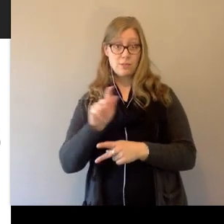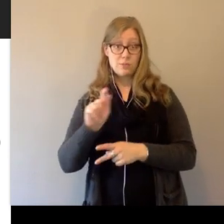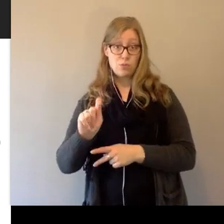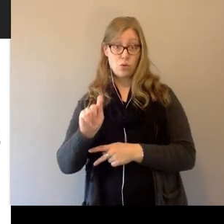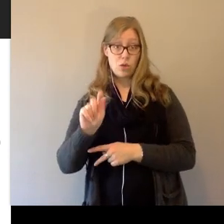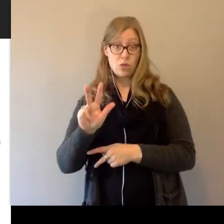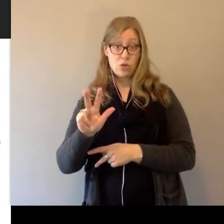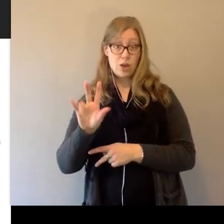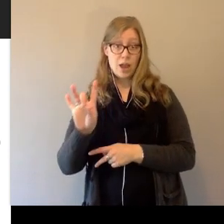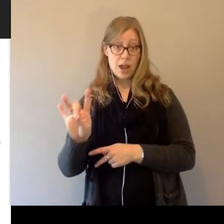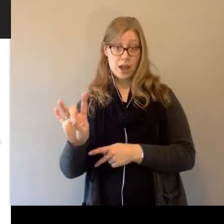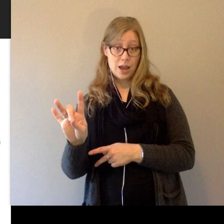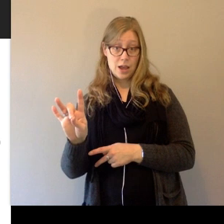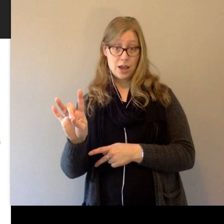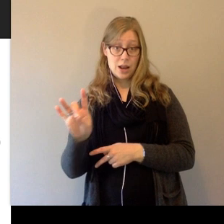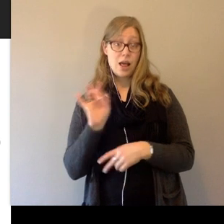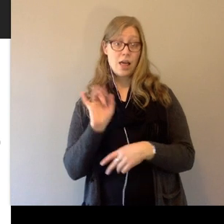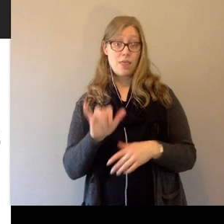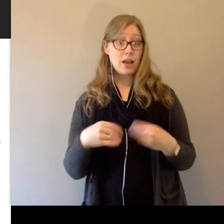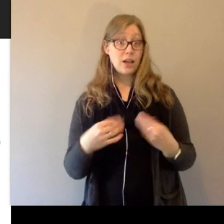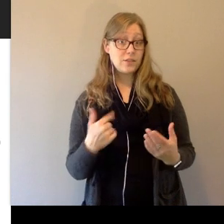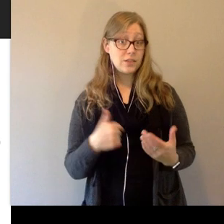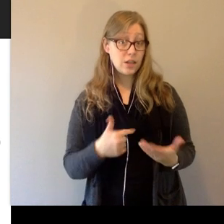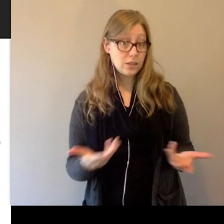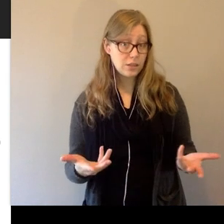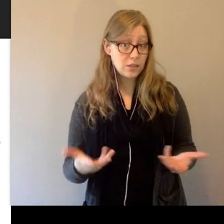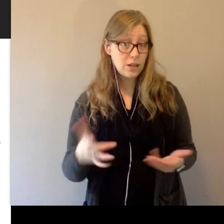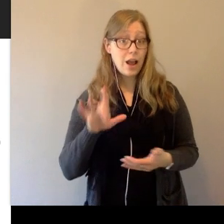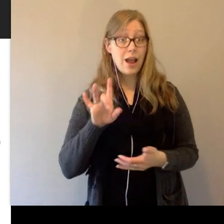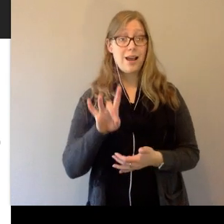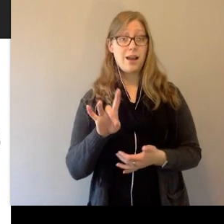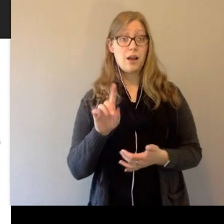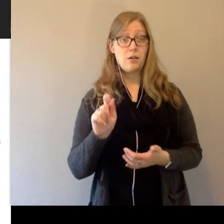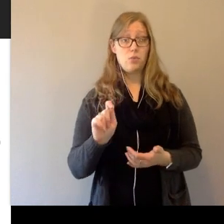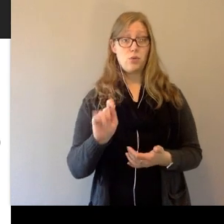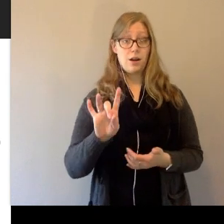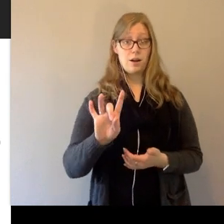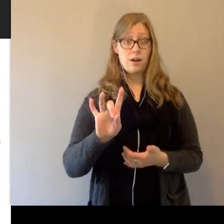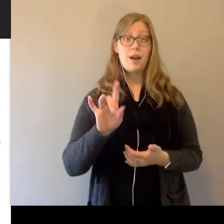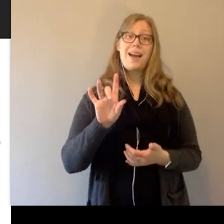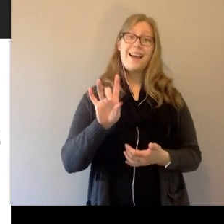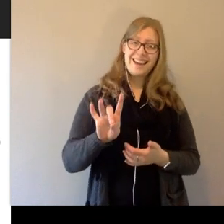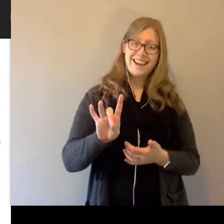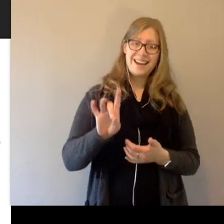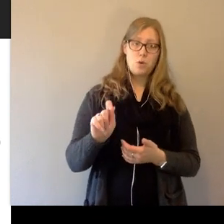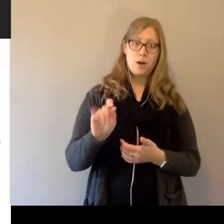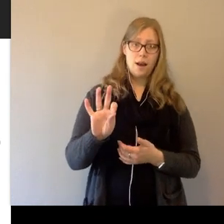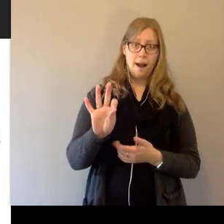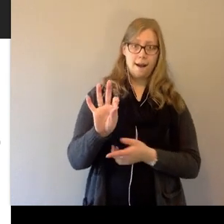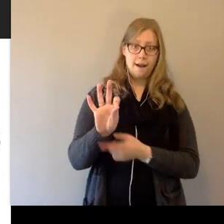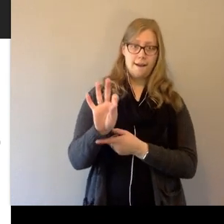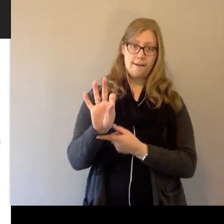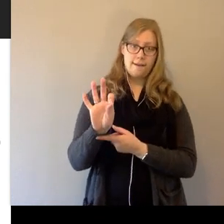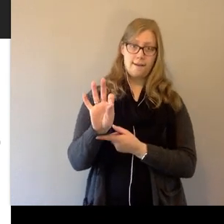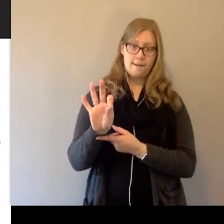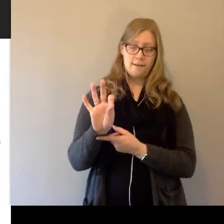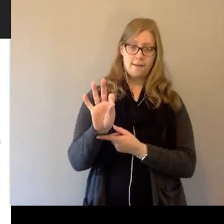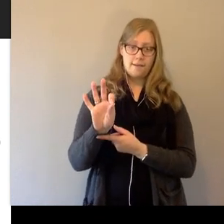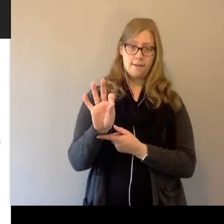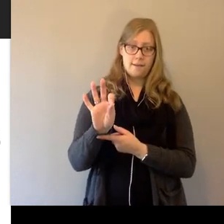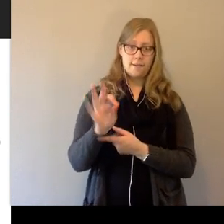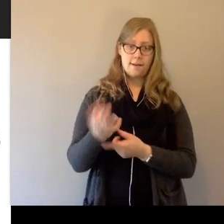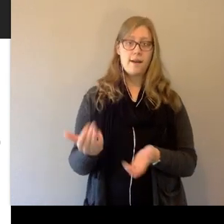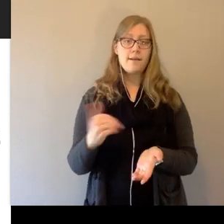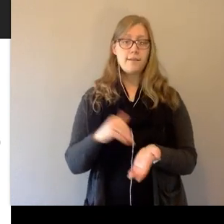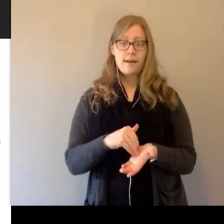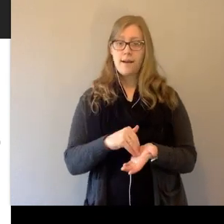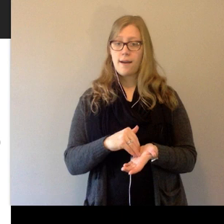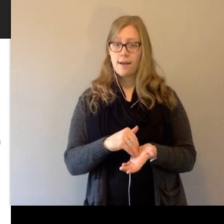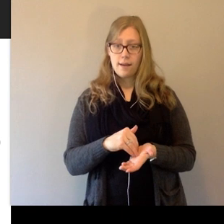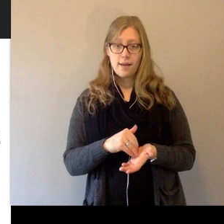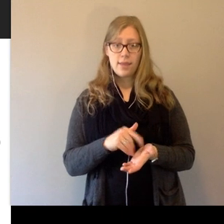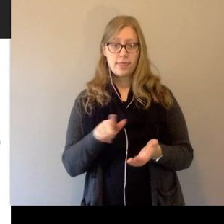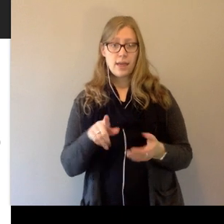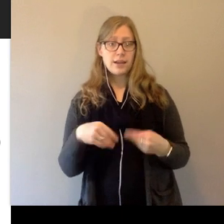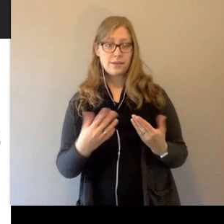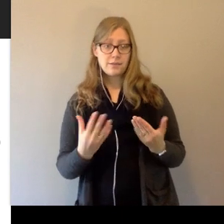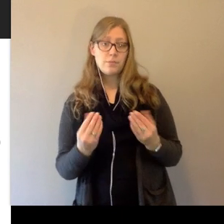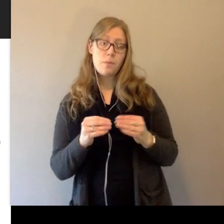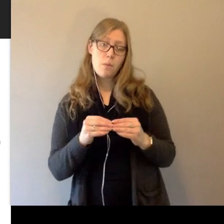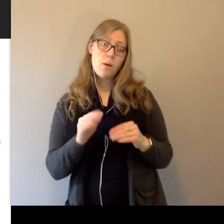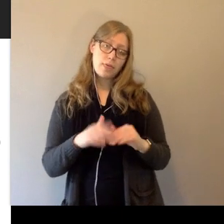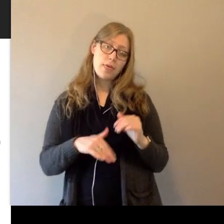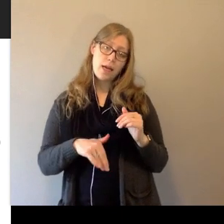And that gives us 8.9. So x is 8.9. And again, it gives me more